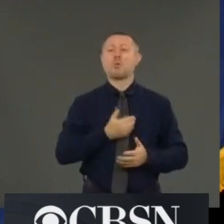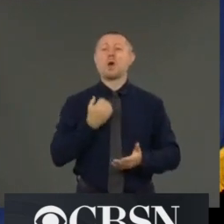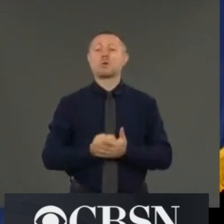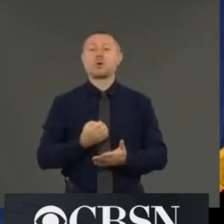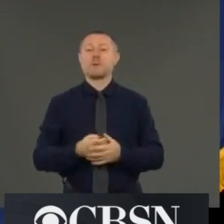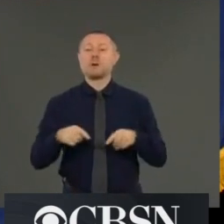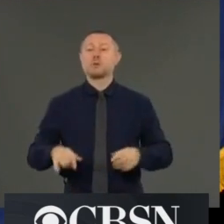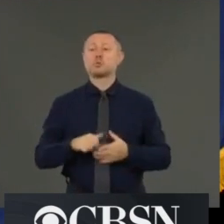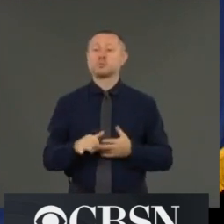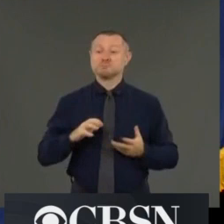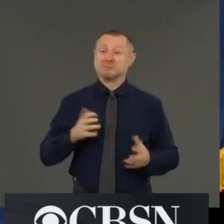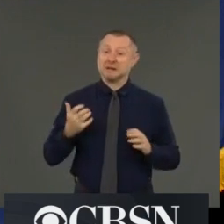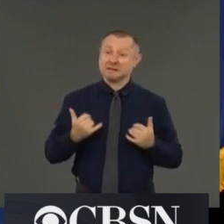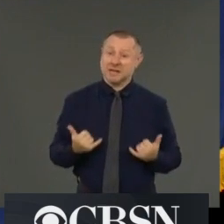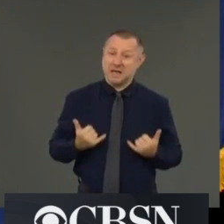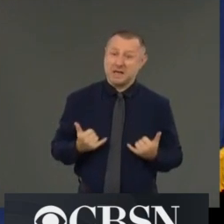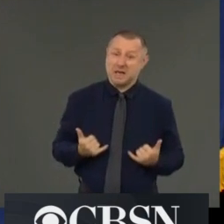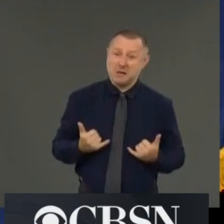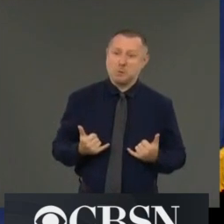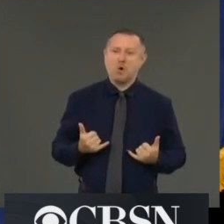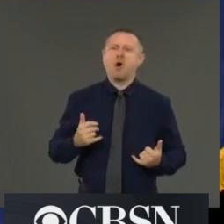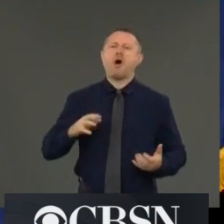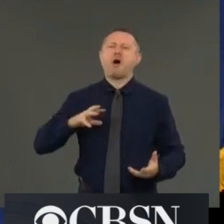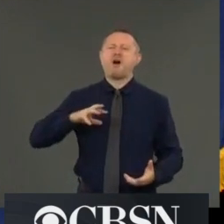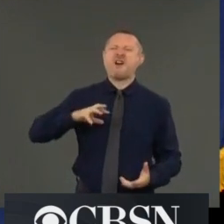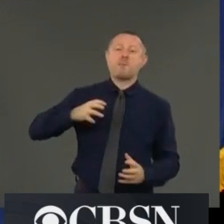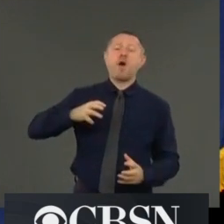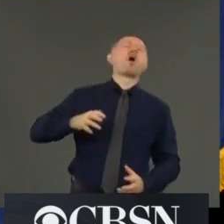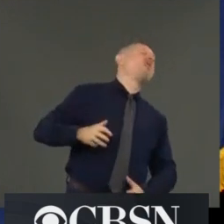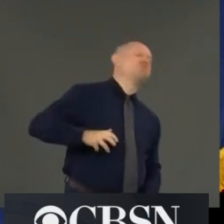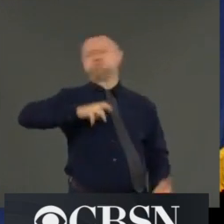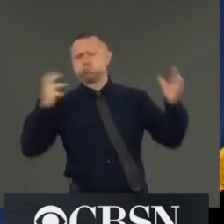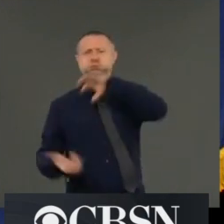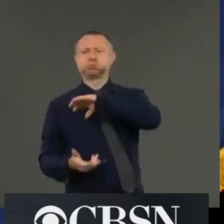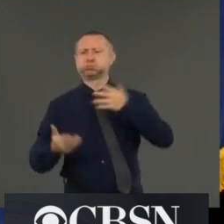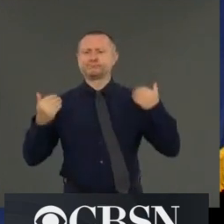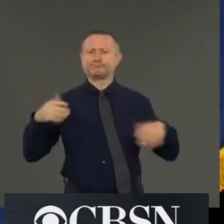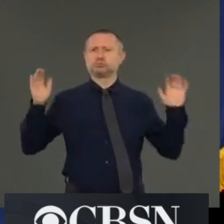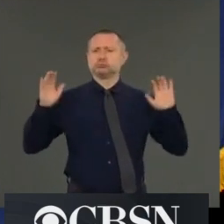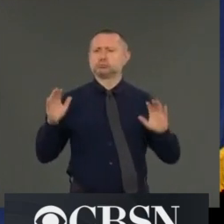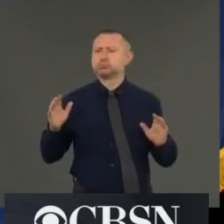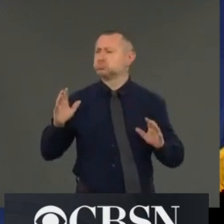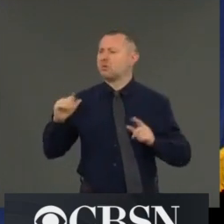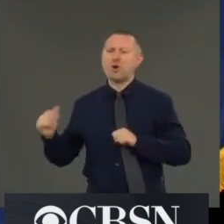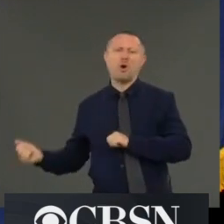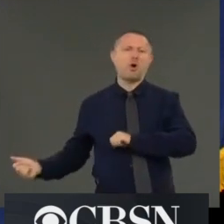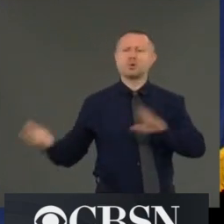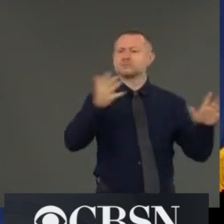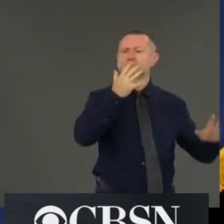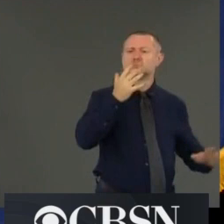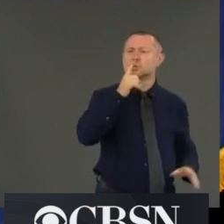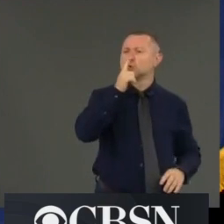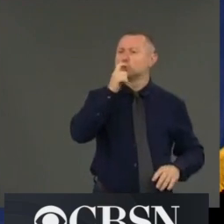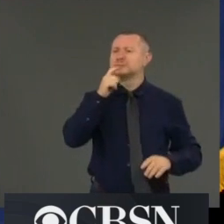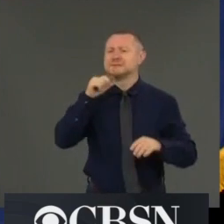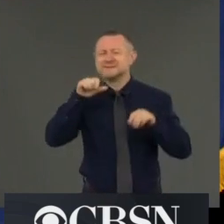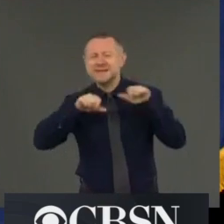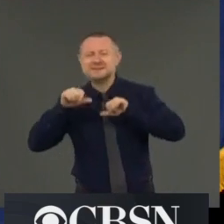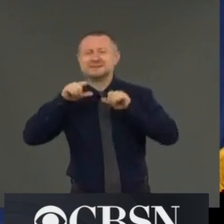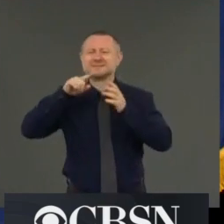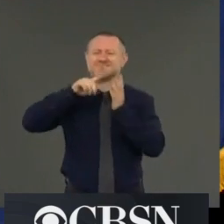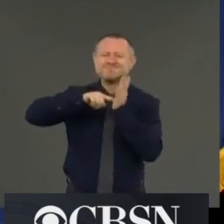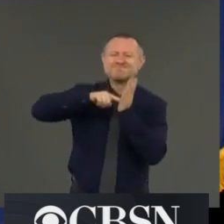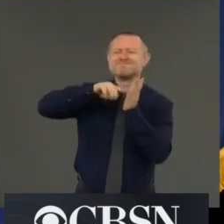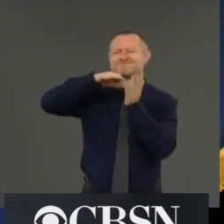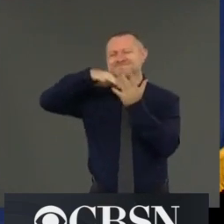it's going to increase it exponentially. Every economic expert will tell you that when they look back at